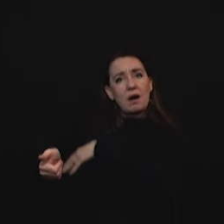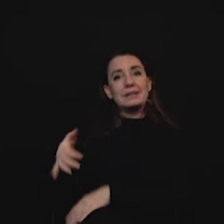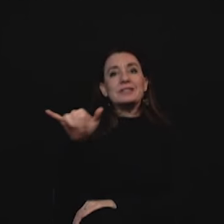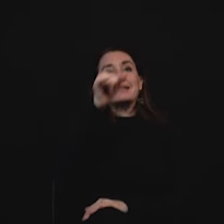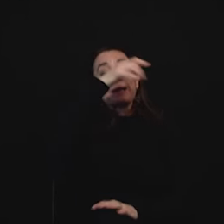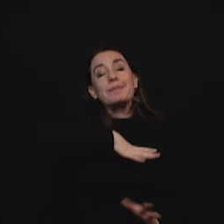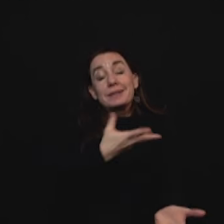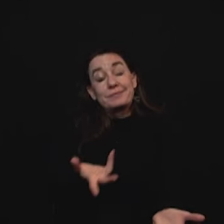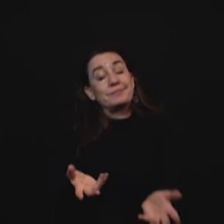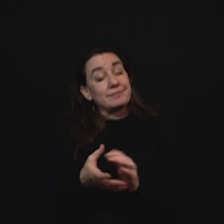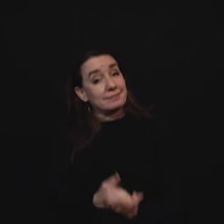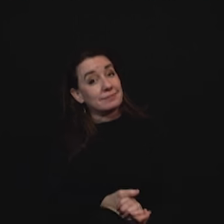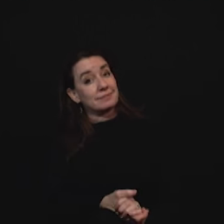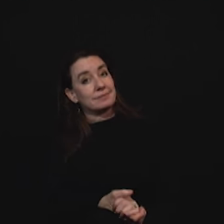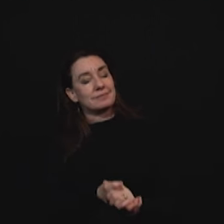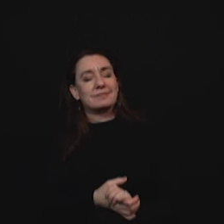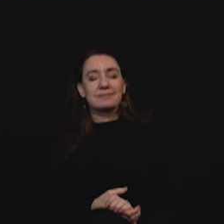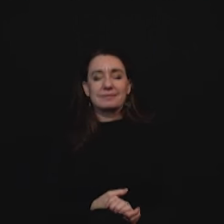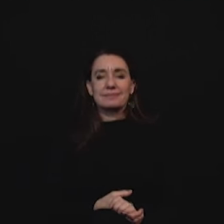man.